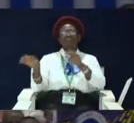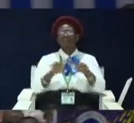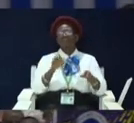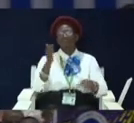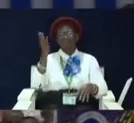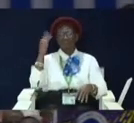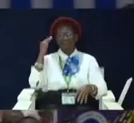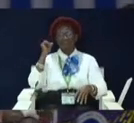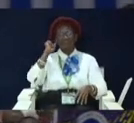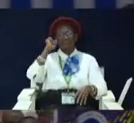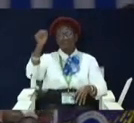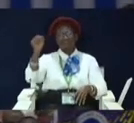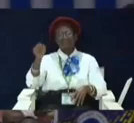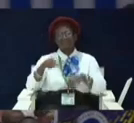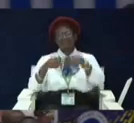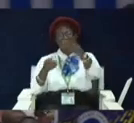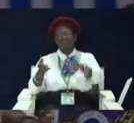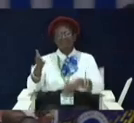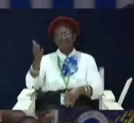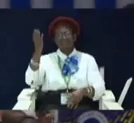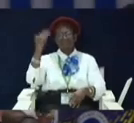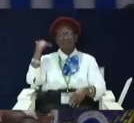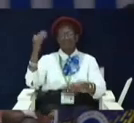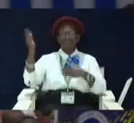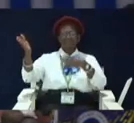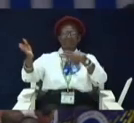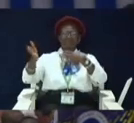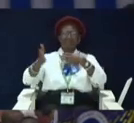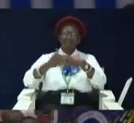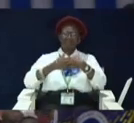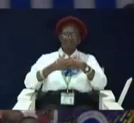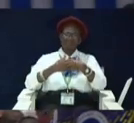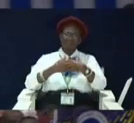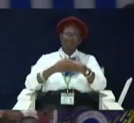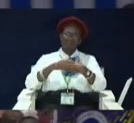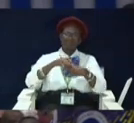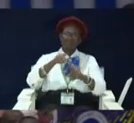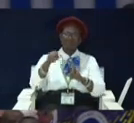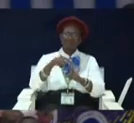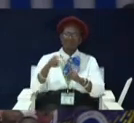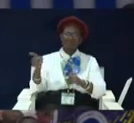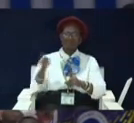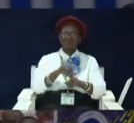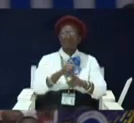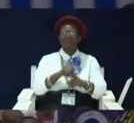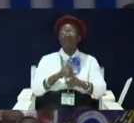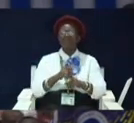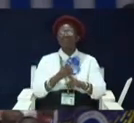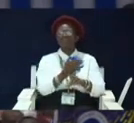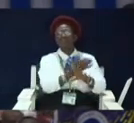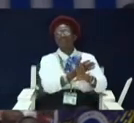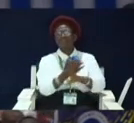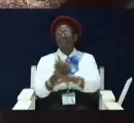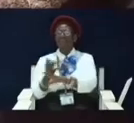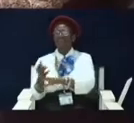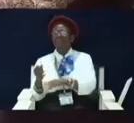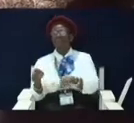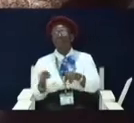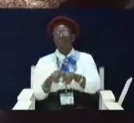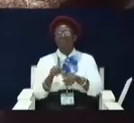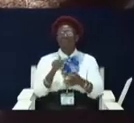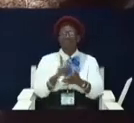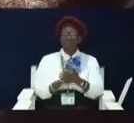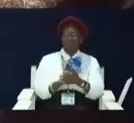She went back. O lo. And when you appeal like that, they send you to the very person who refused